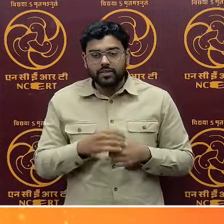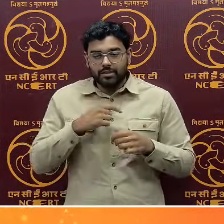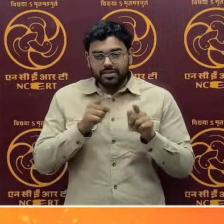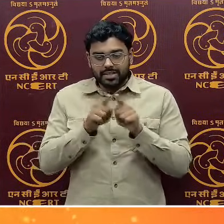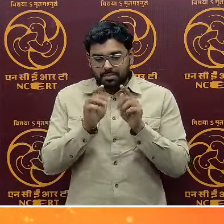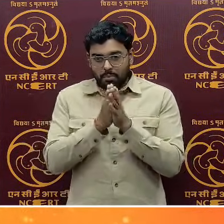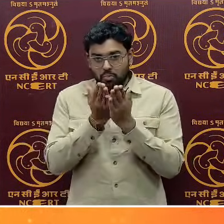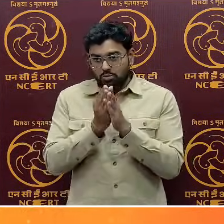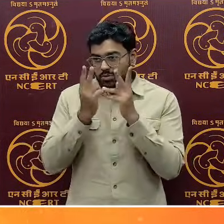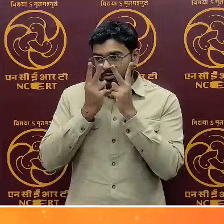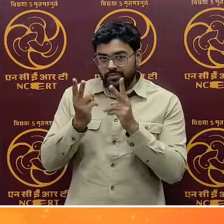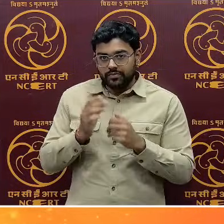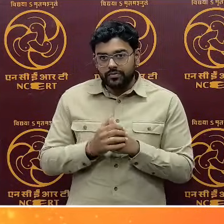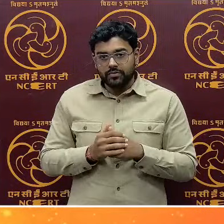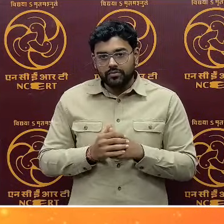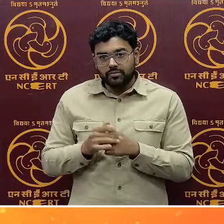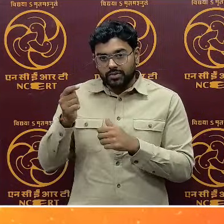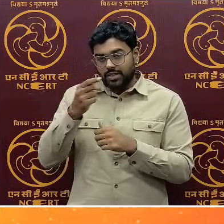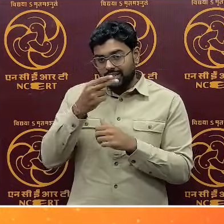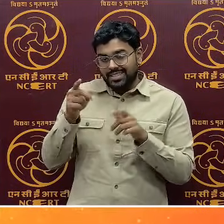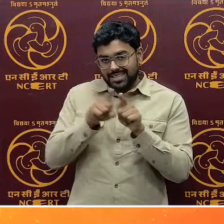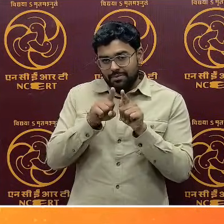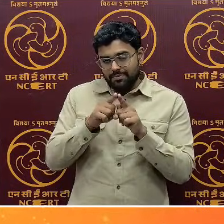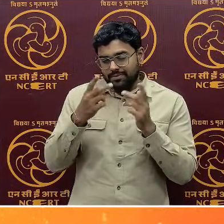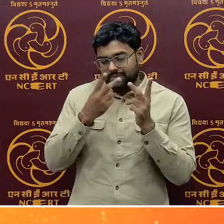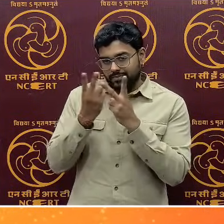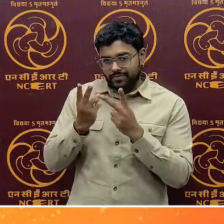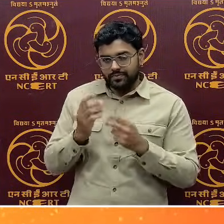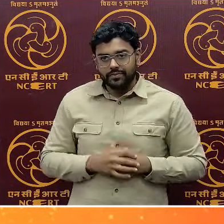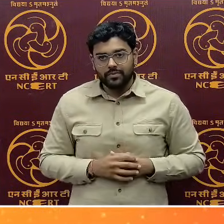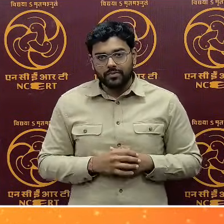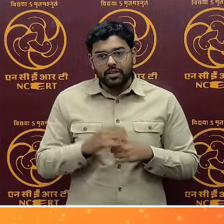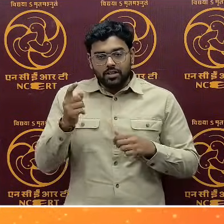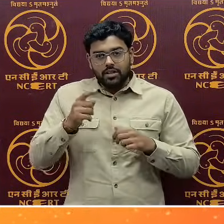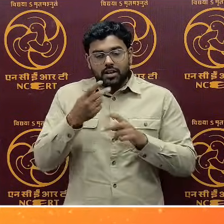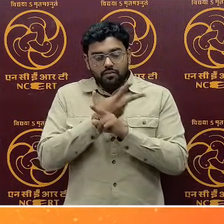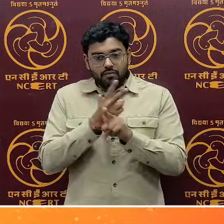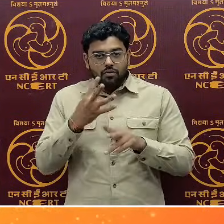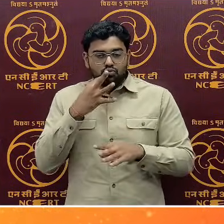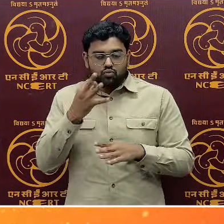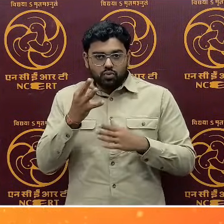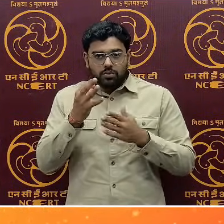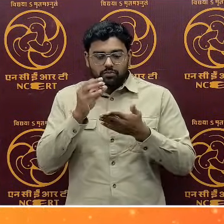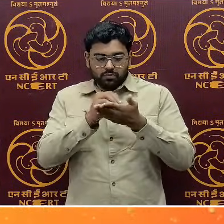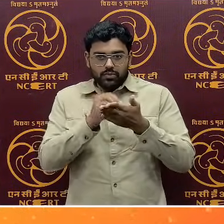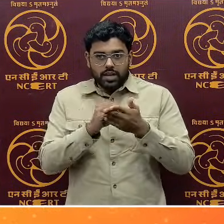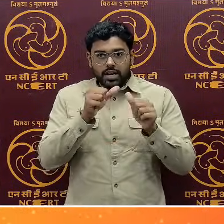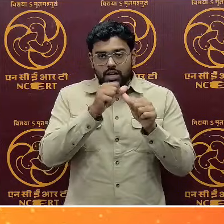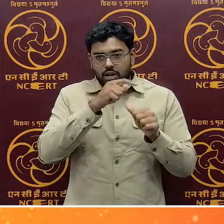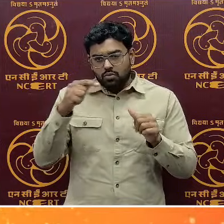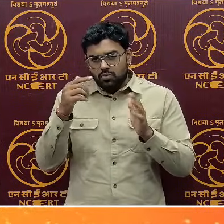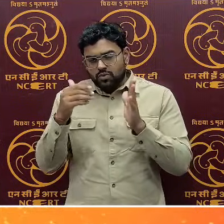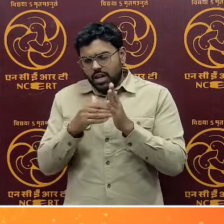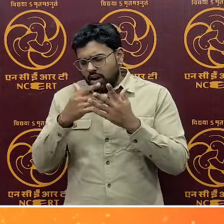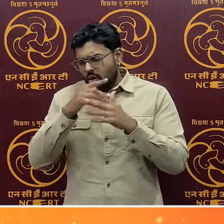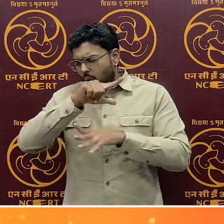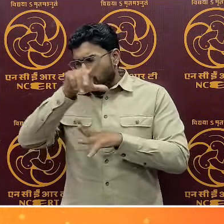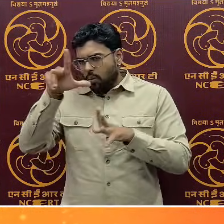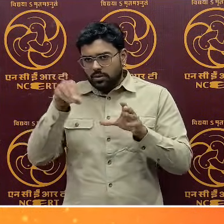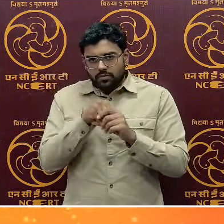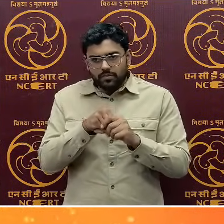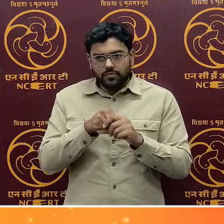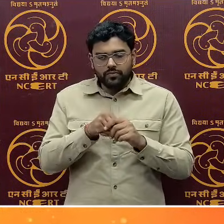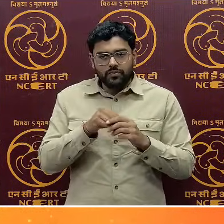another book. This is encyclopedia. So it's a book which is filled with facts. You know, from A to Z, you can find anything